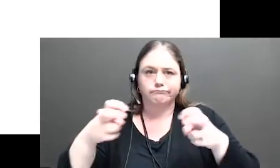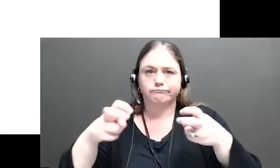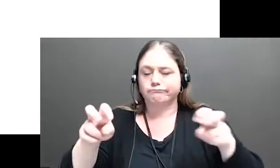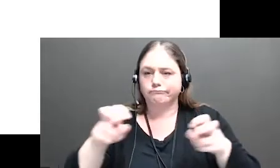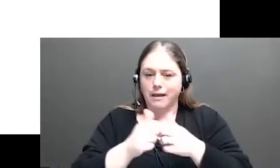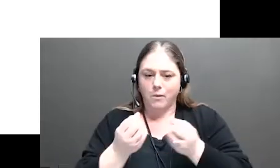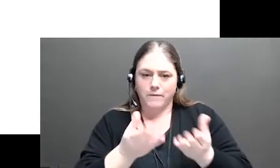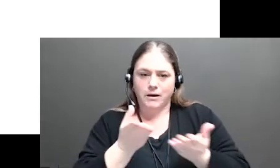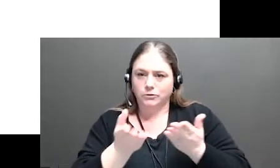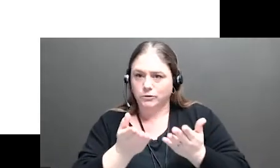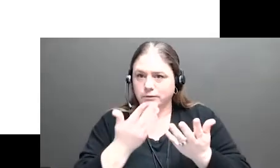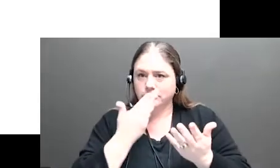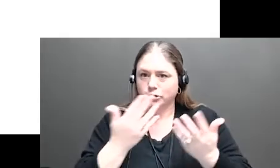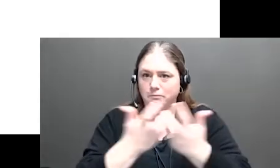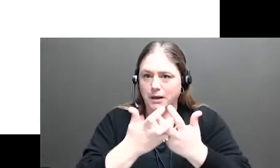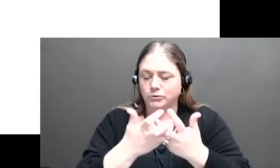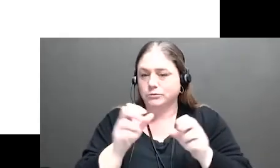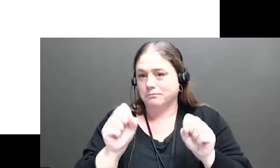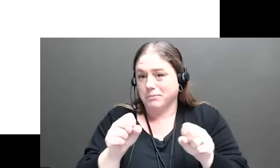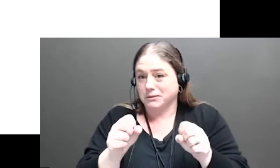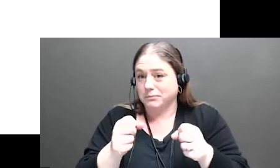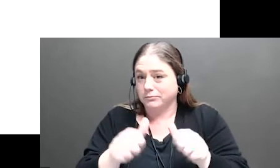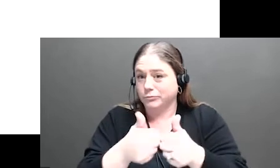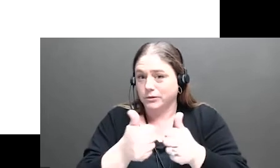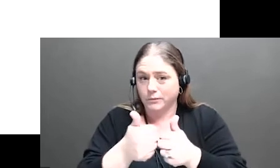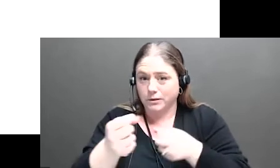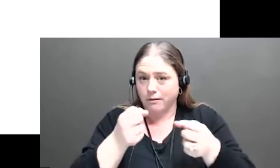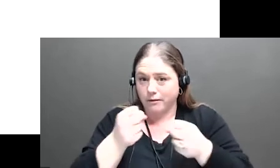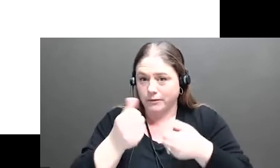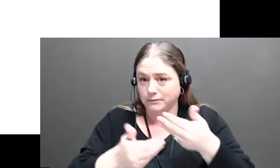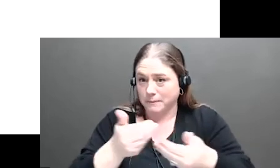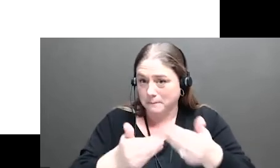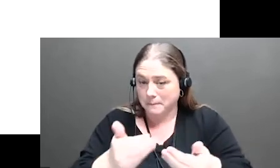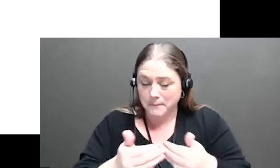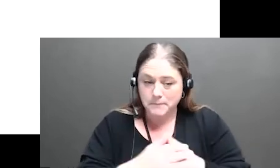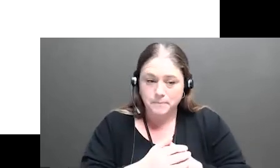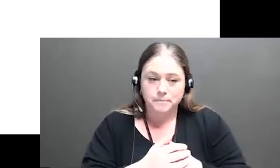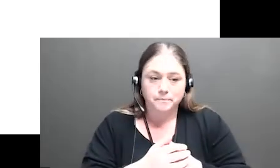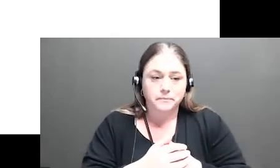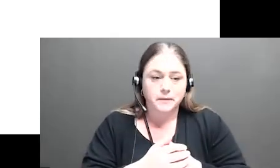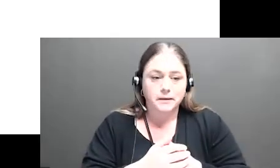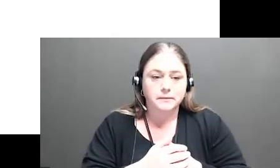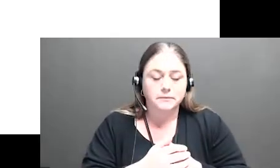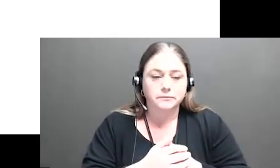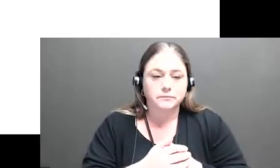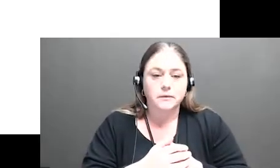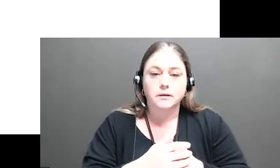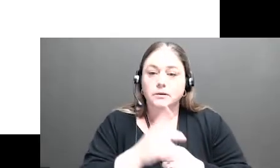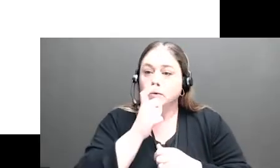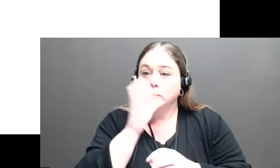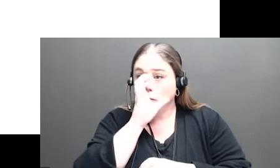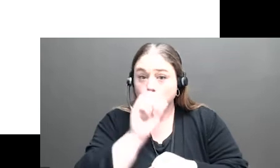hiring process as well. So it's important to mention that the majority of the job seekers so the program participants come to